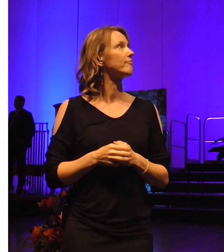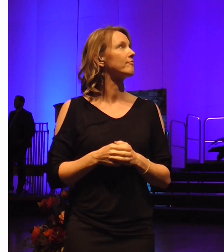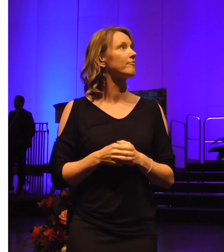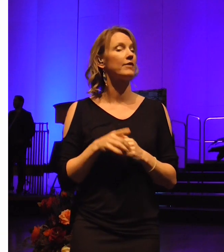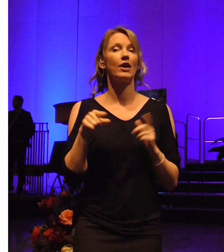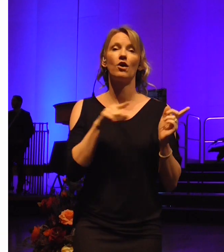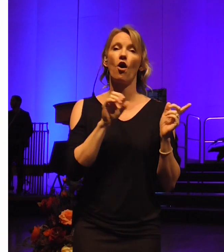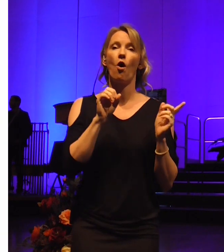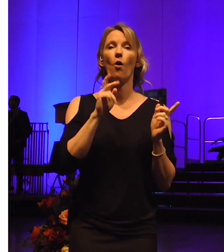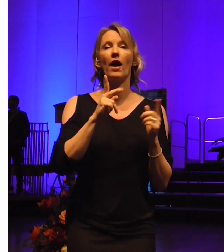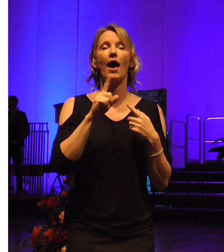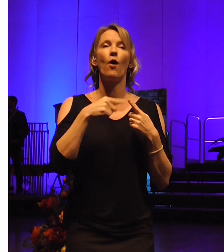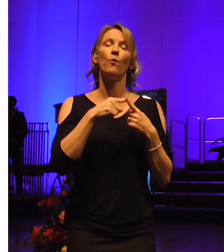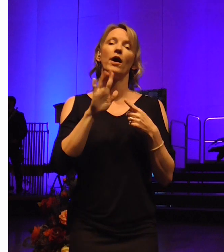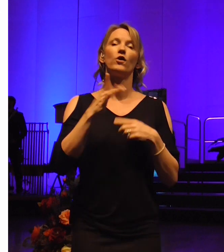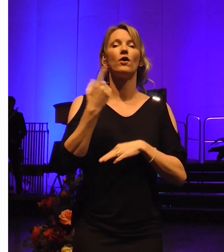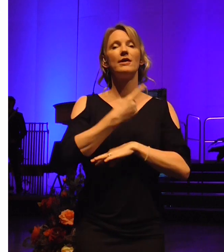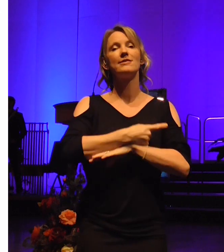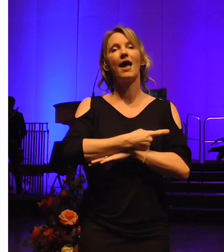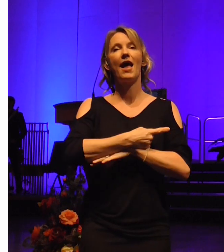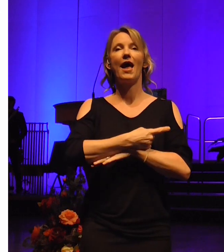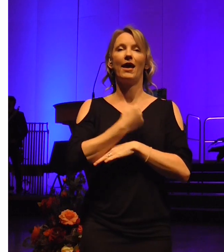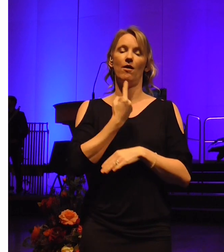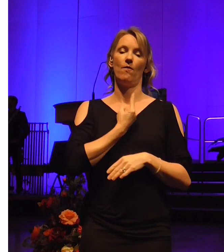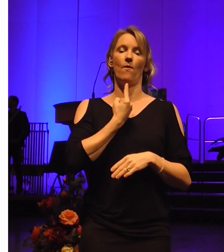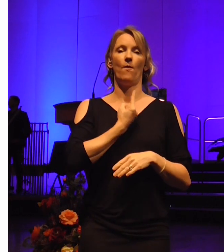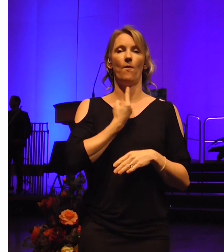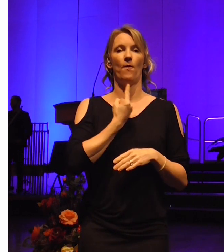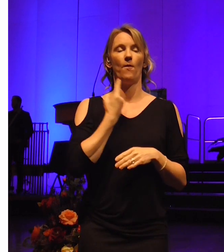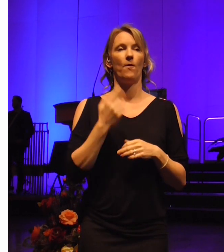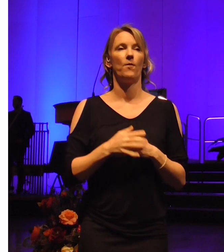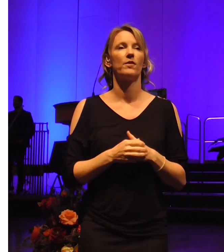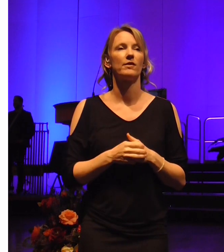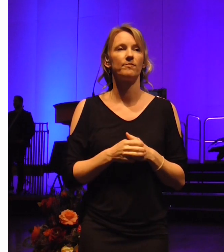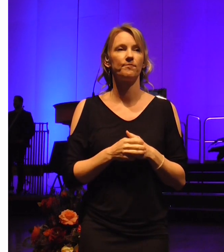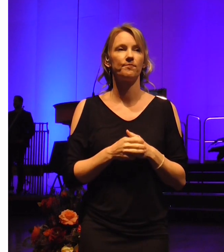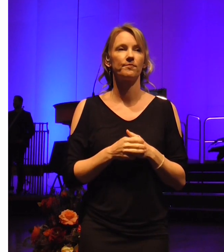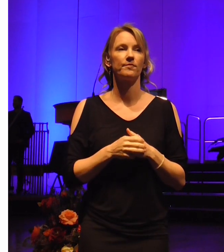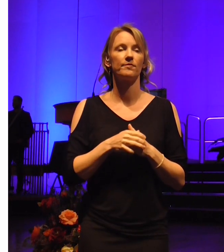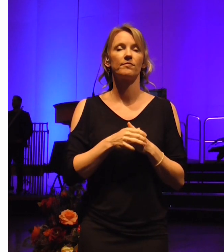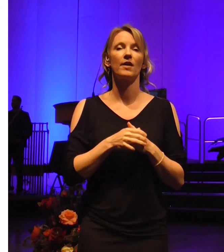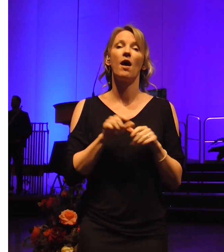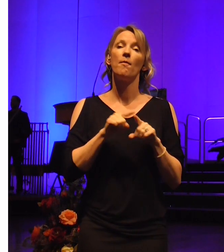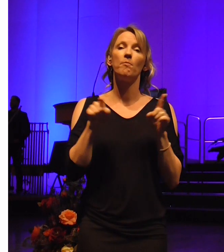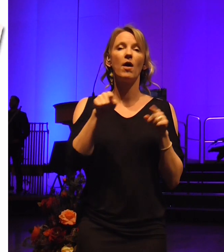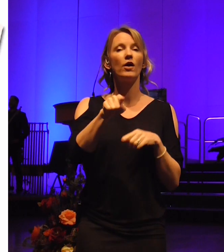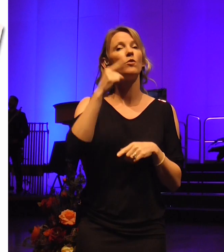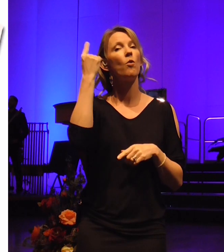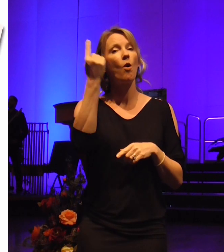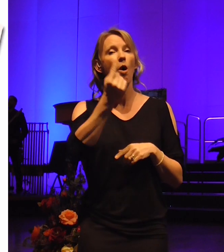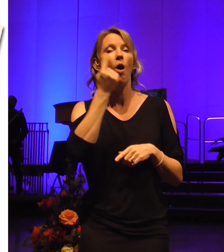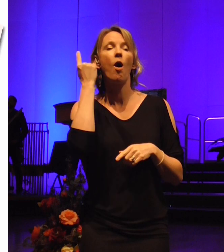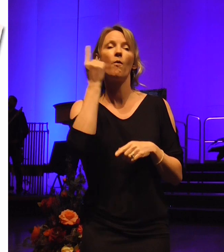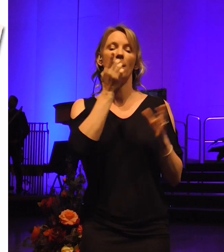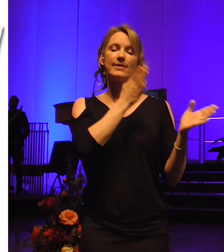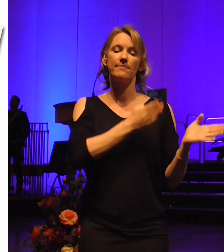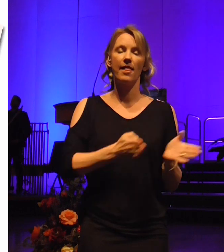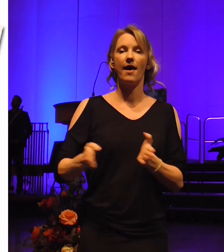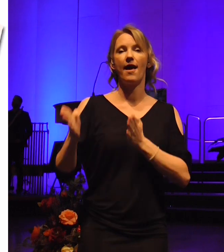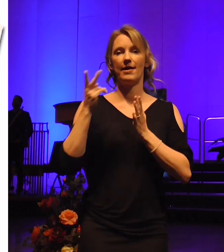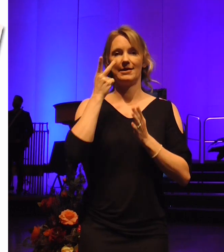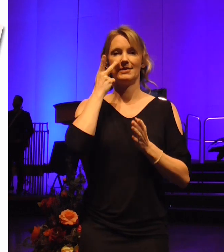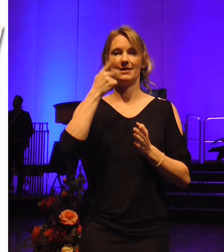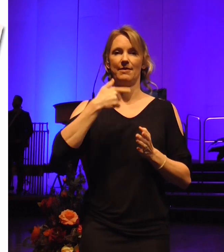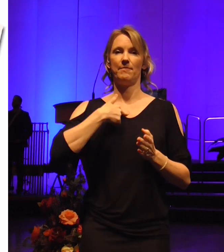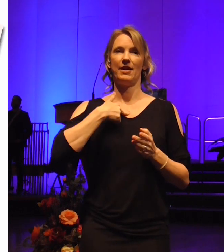You're okay when you spend your day alone, but you're always glad to